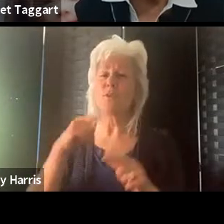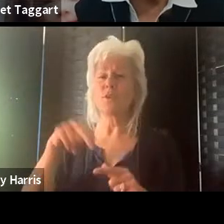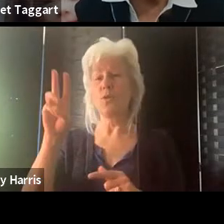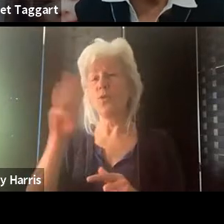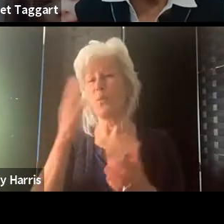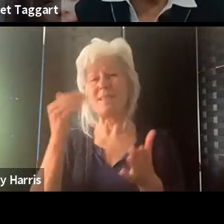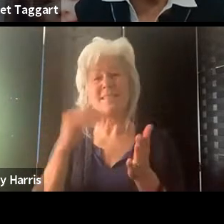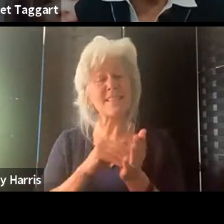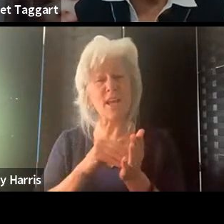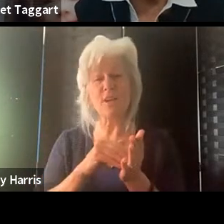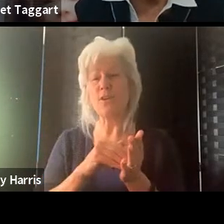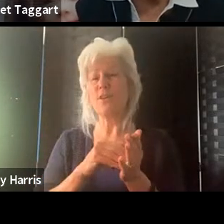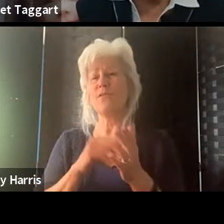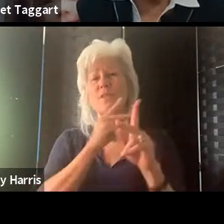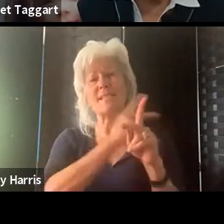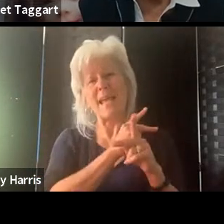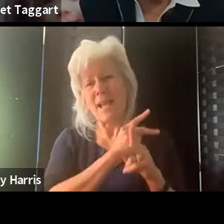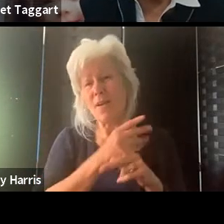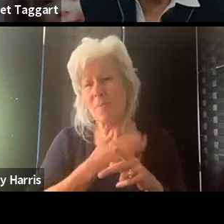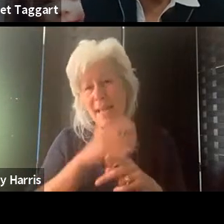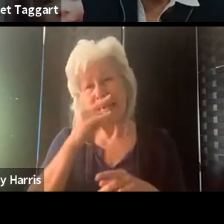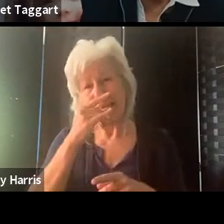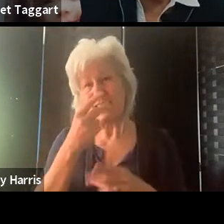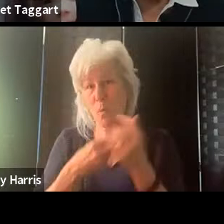for caring for my kiddos, both of them.